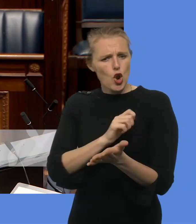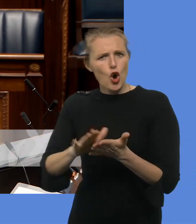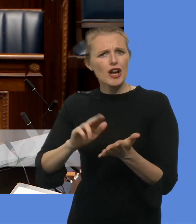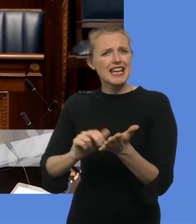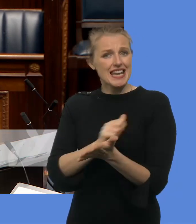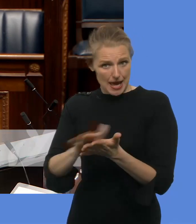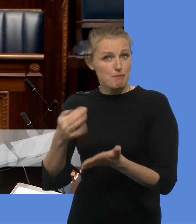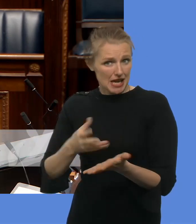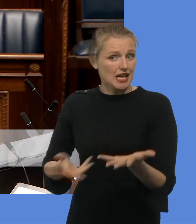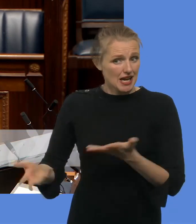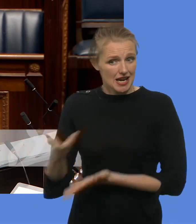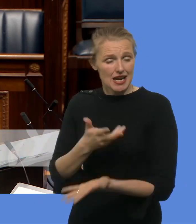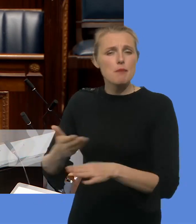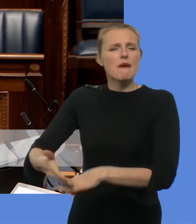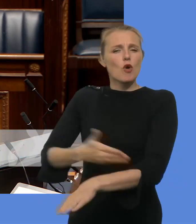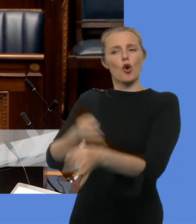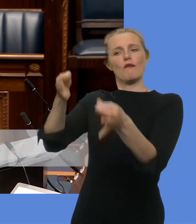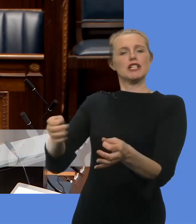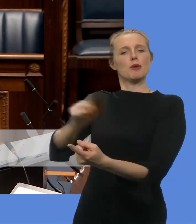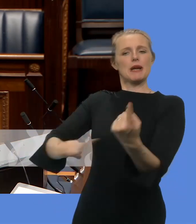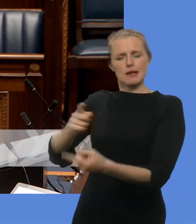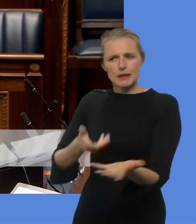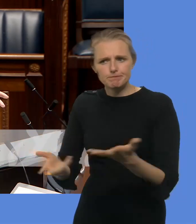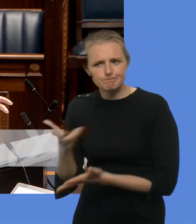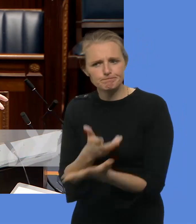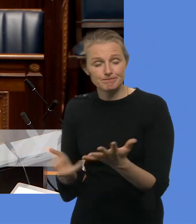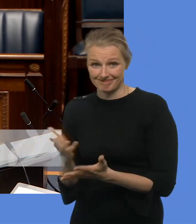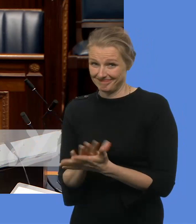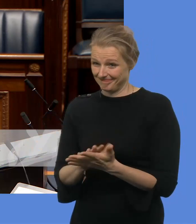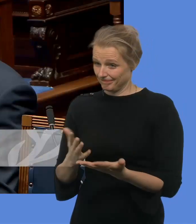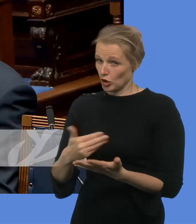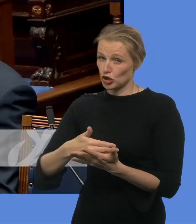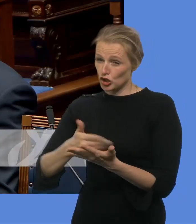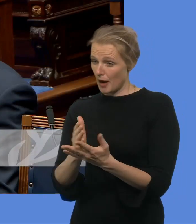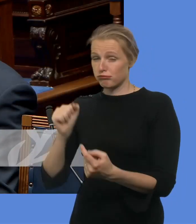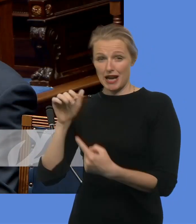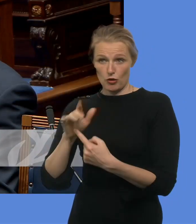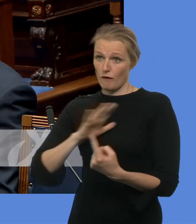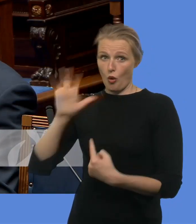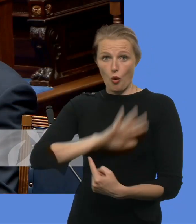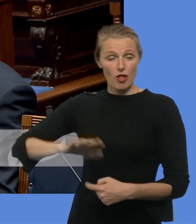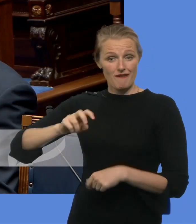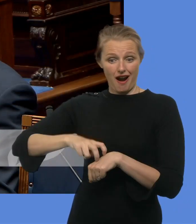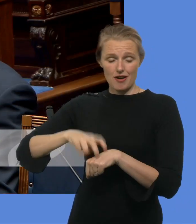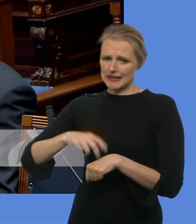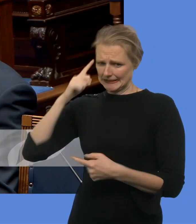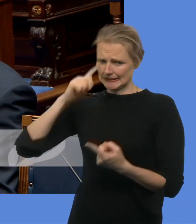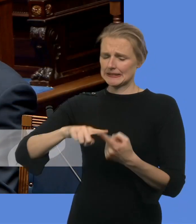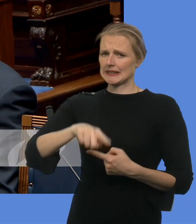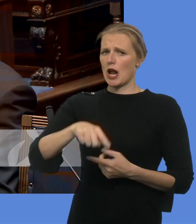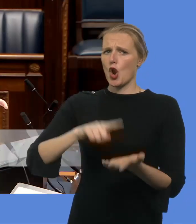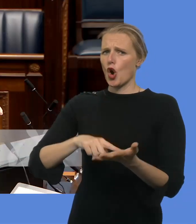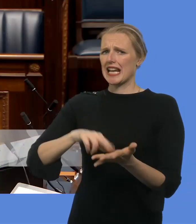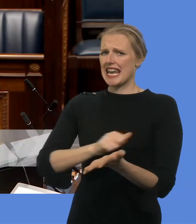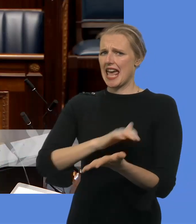prior to the official meeting. So it's something that is clearly a shared priority across the island, and addressing these issues